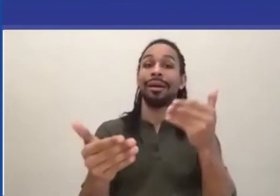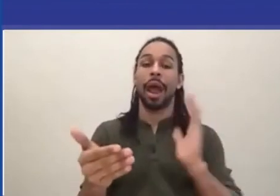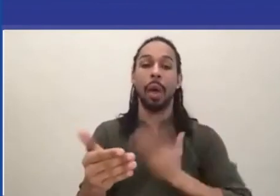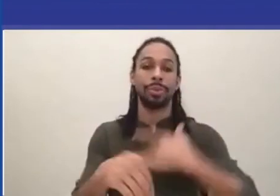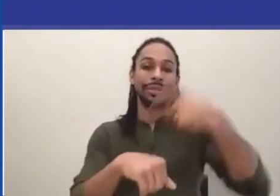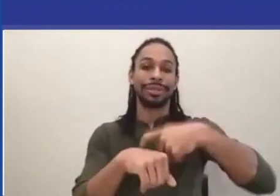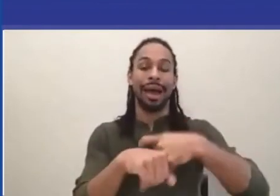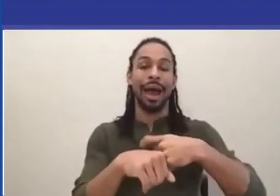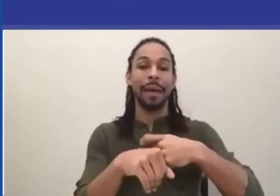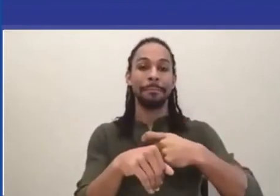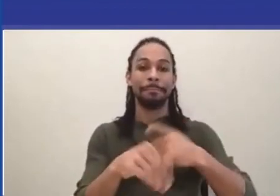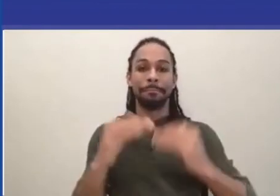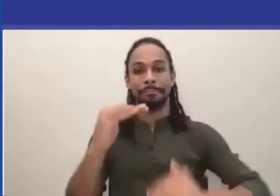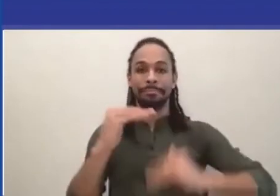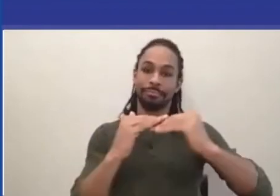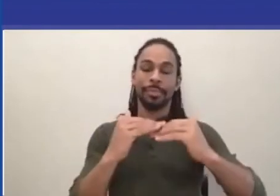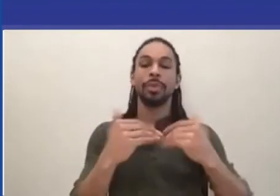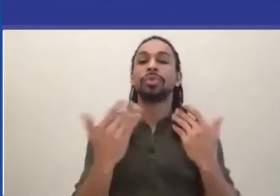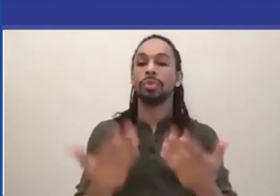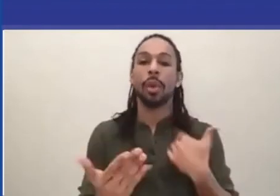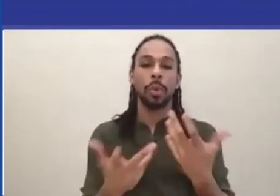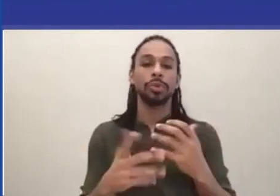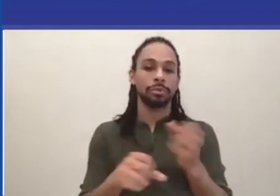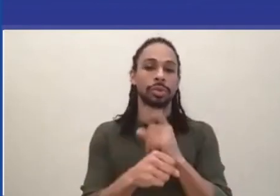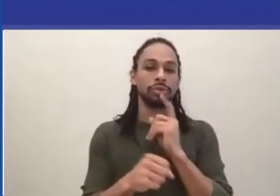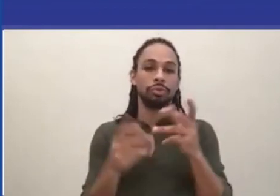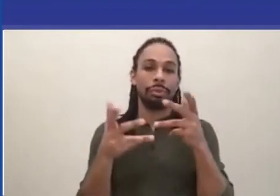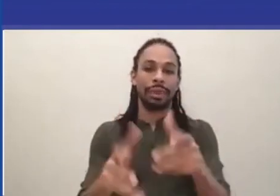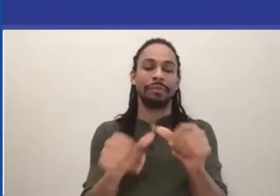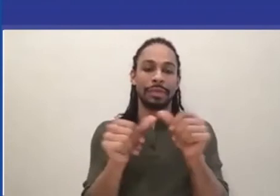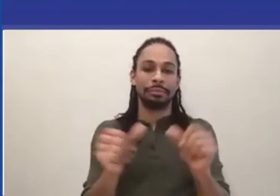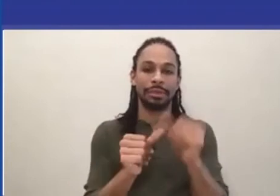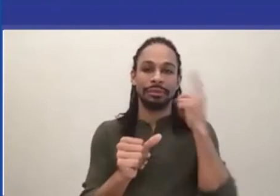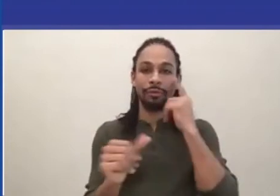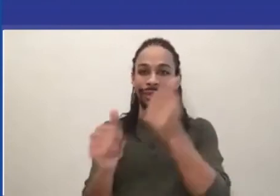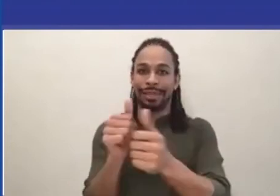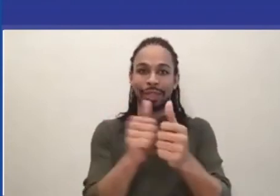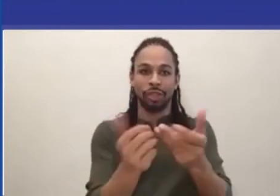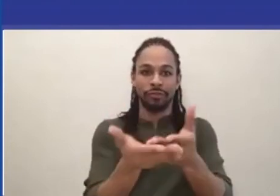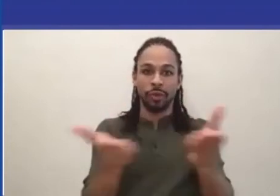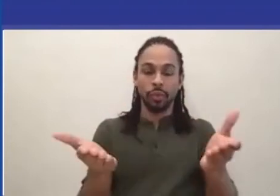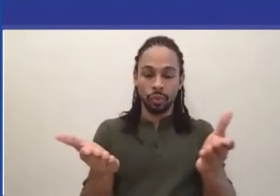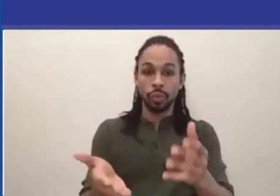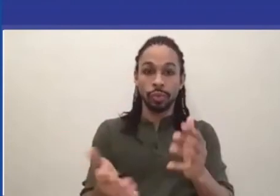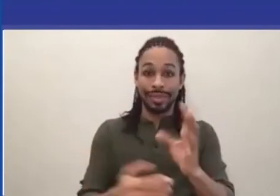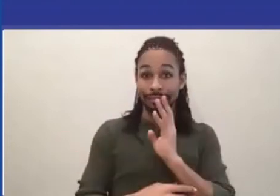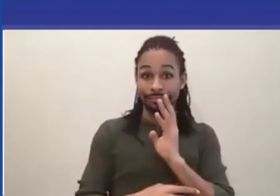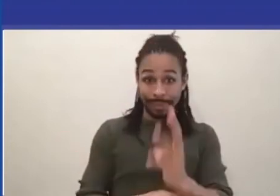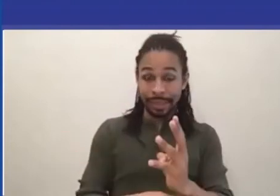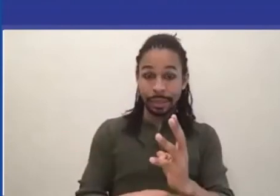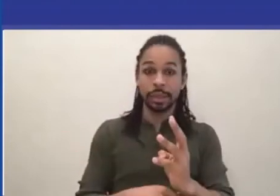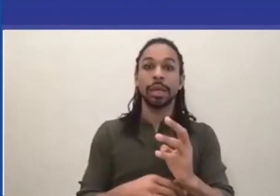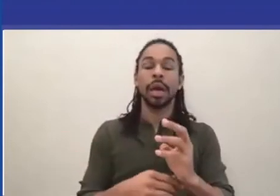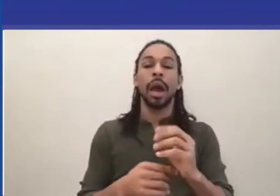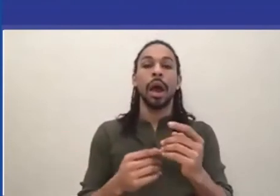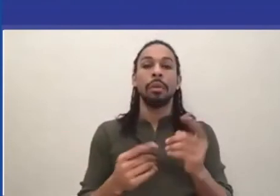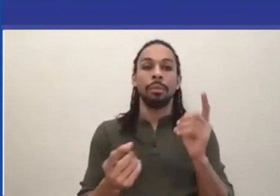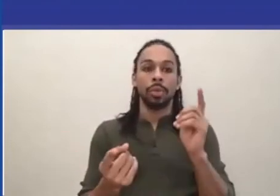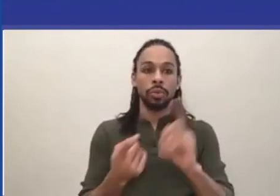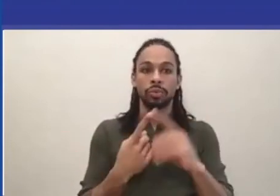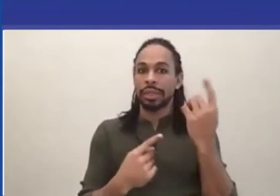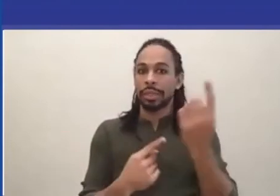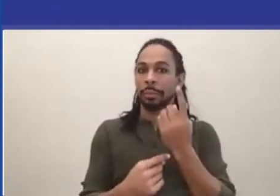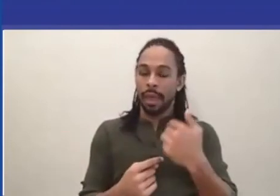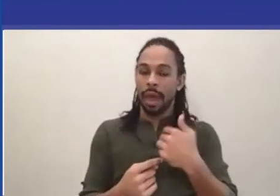leave some space for each of you to speak into something that I think is